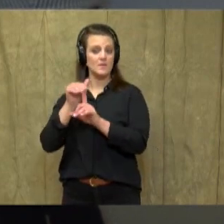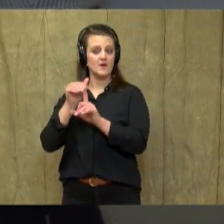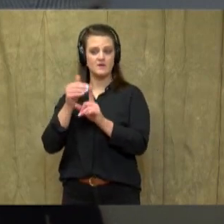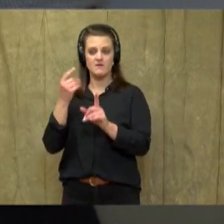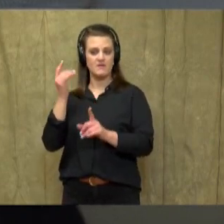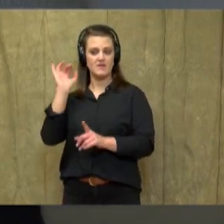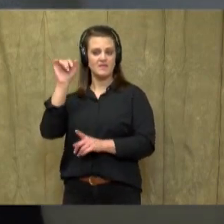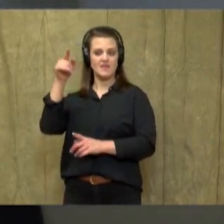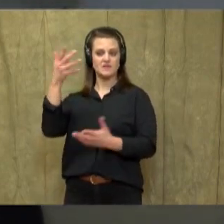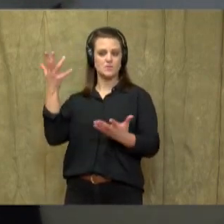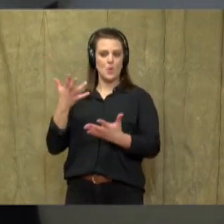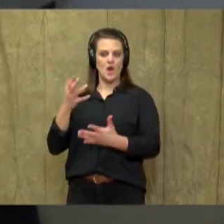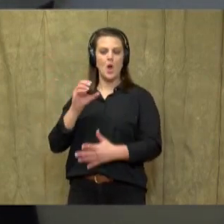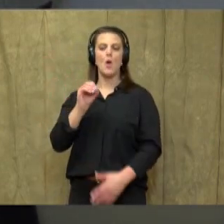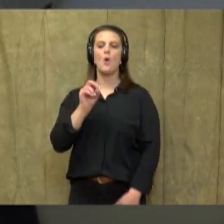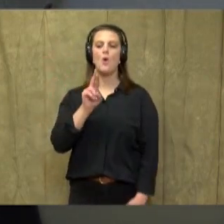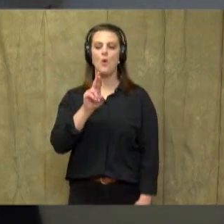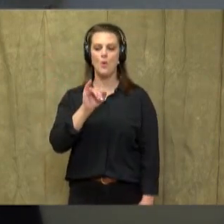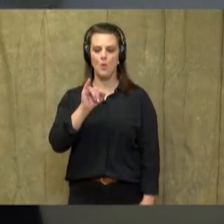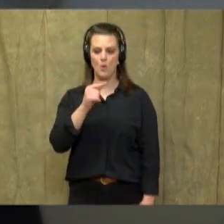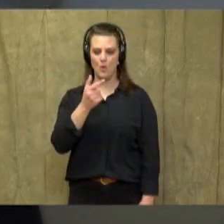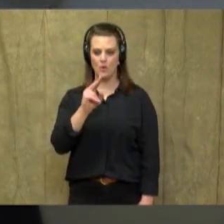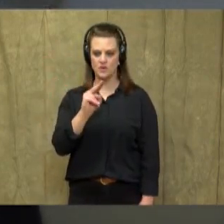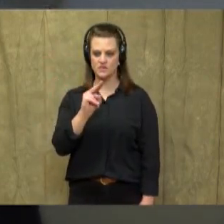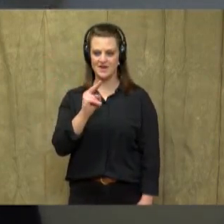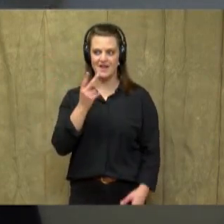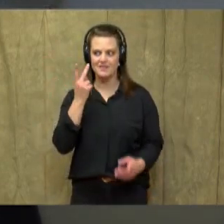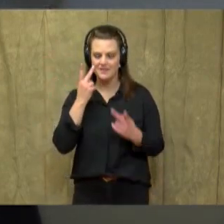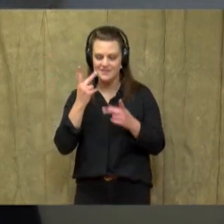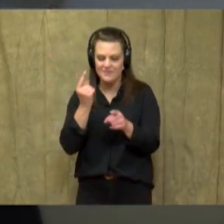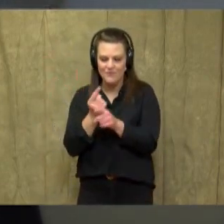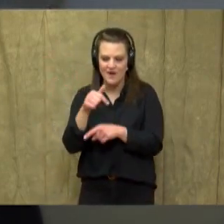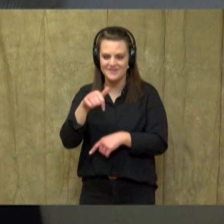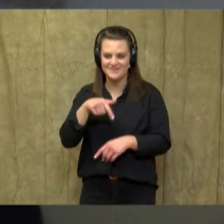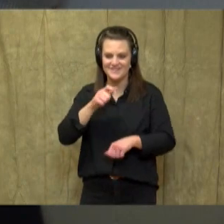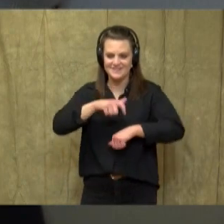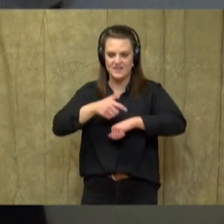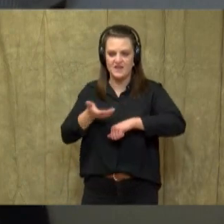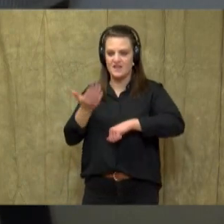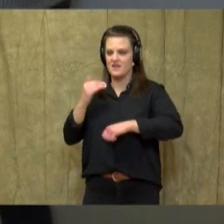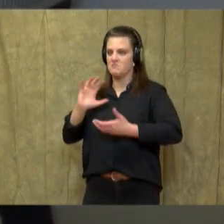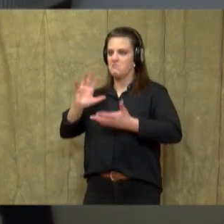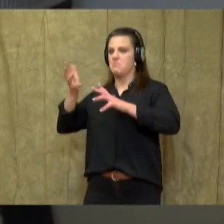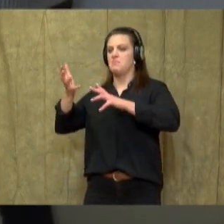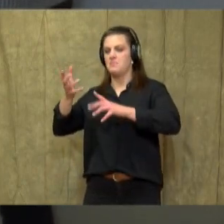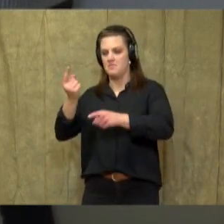that? Yep, that's right. It's the origin. Now let's see if I can get this one right because, I messed up the last one.